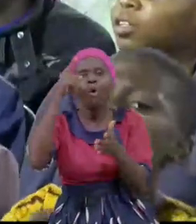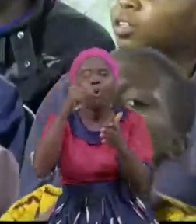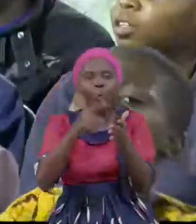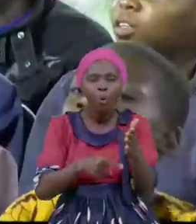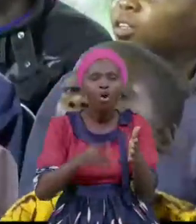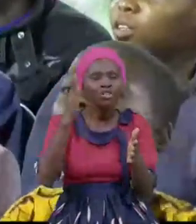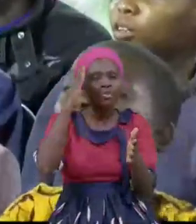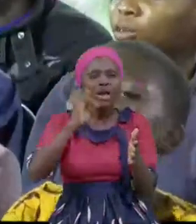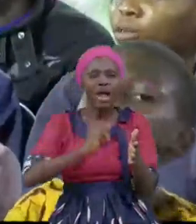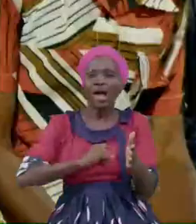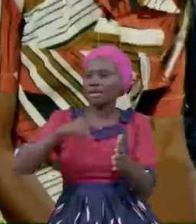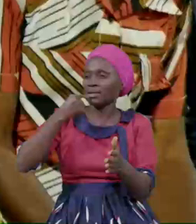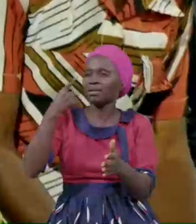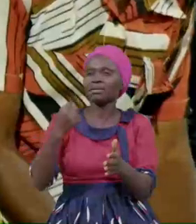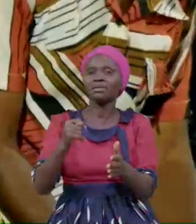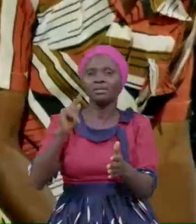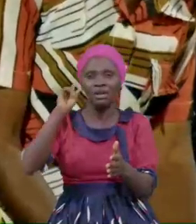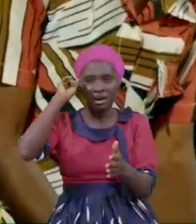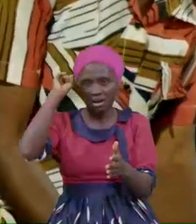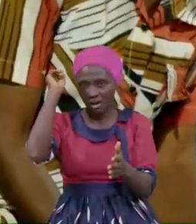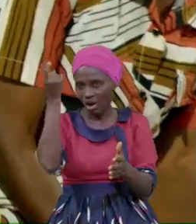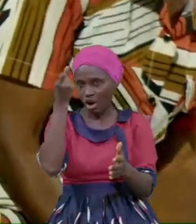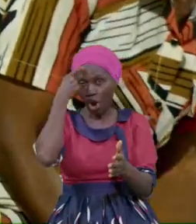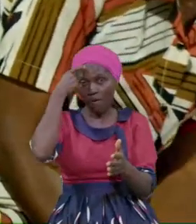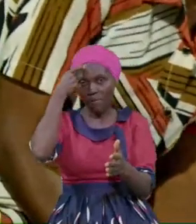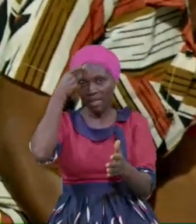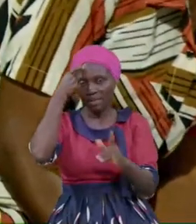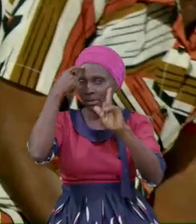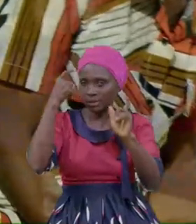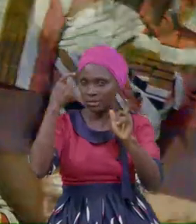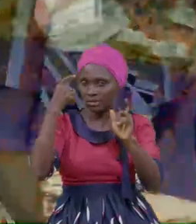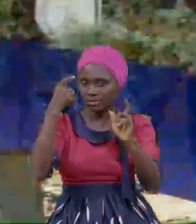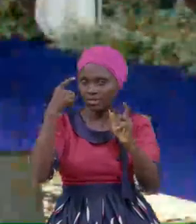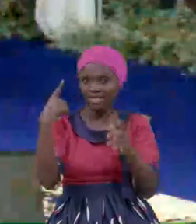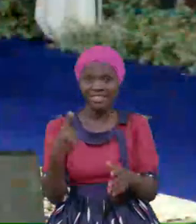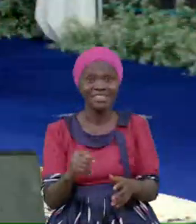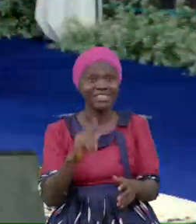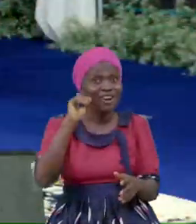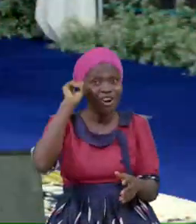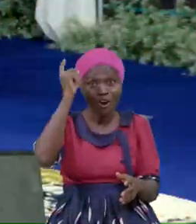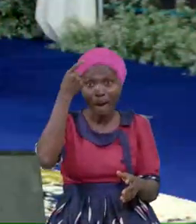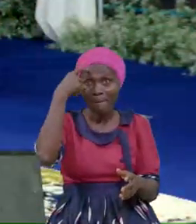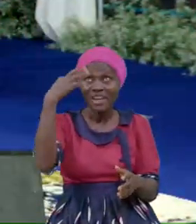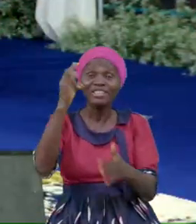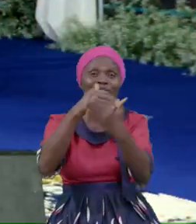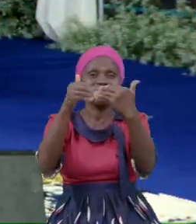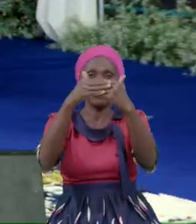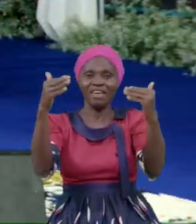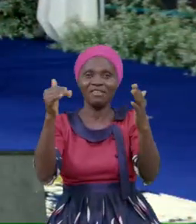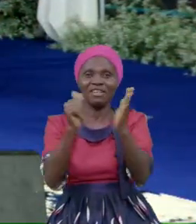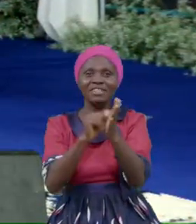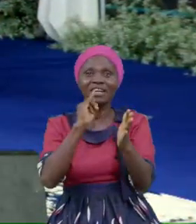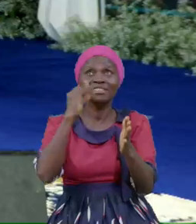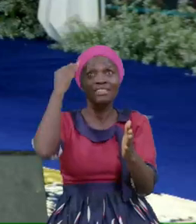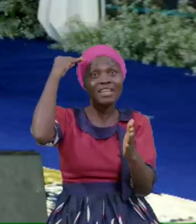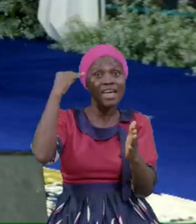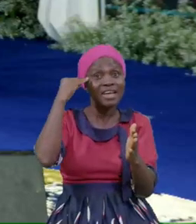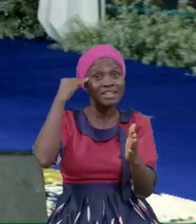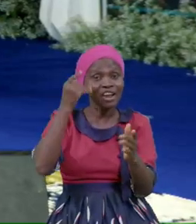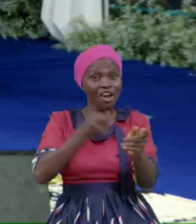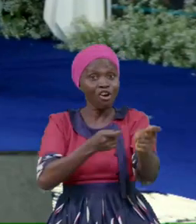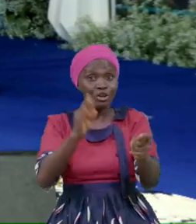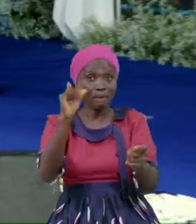government? The government of heaven, headed by God Almighty. He says, go